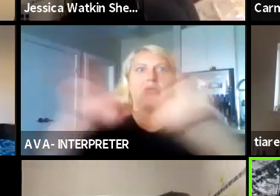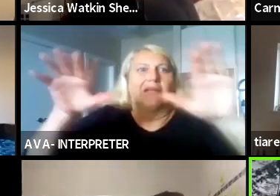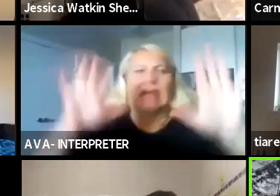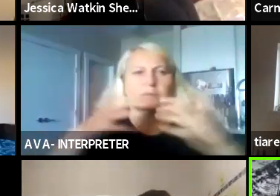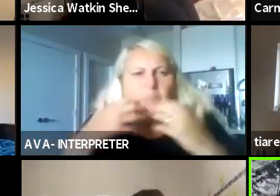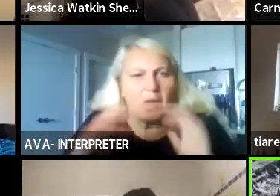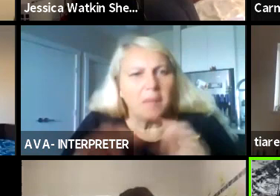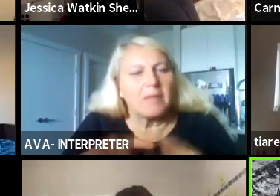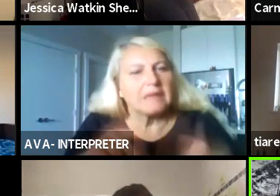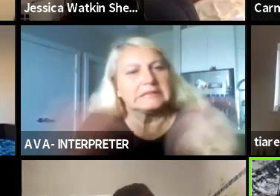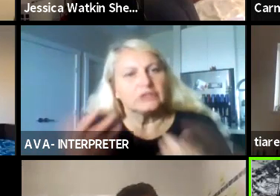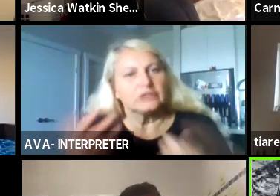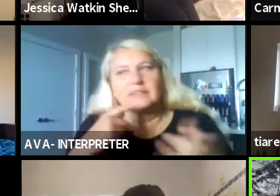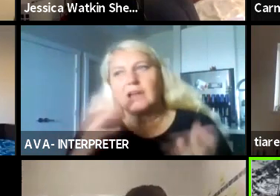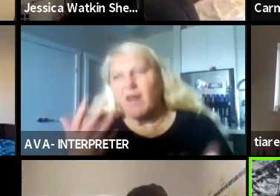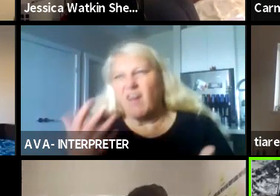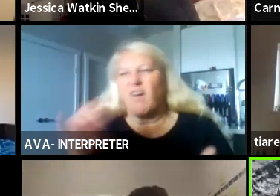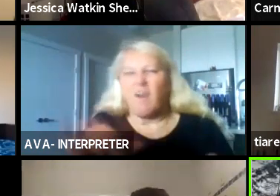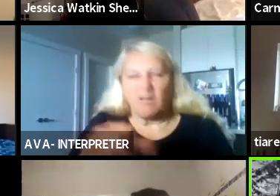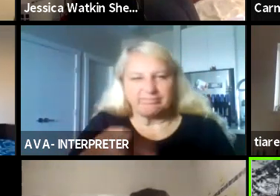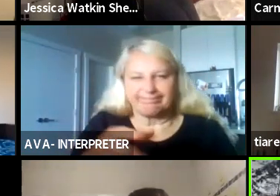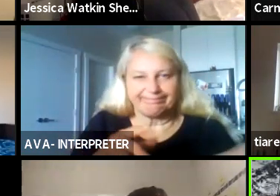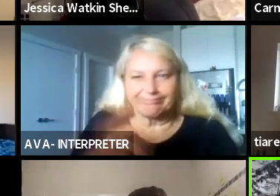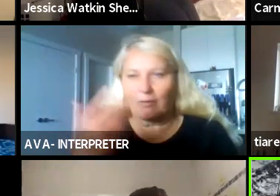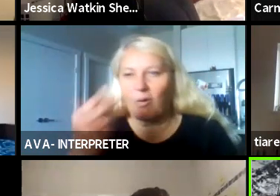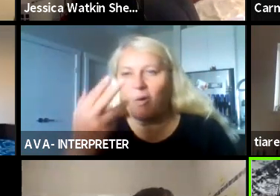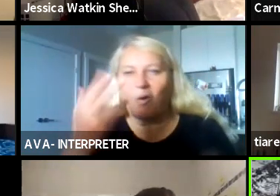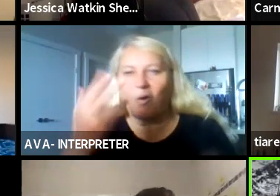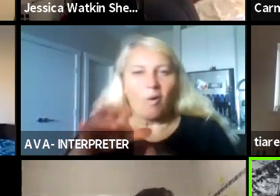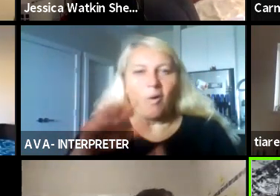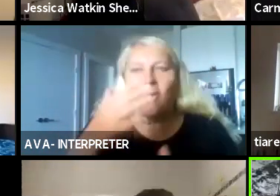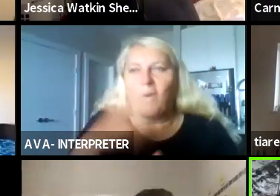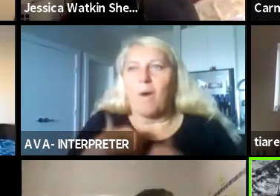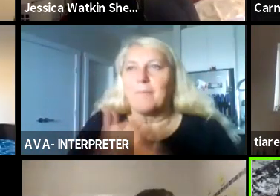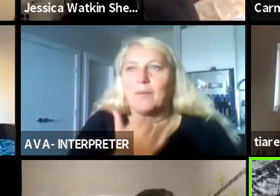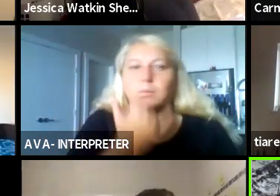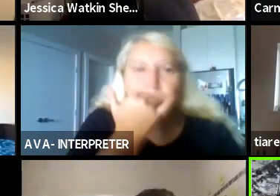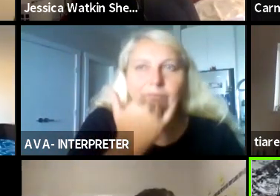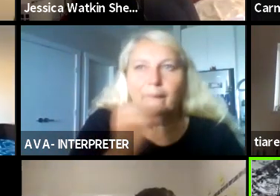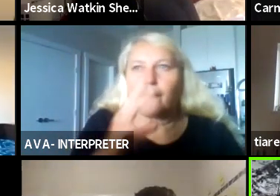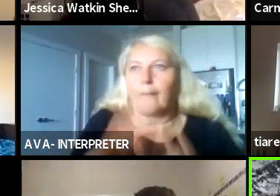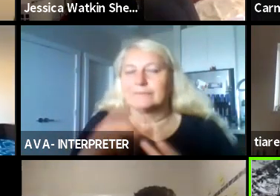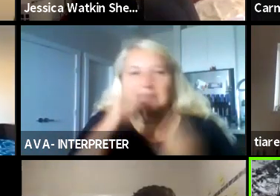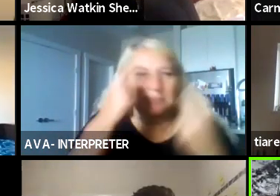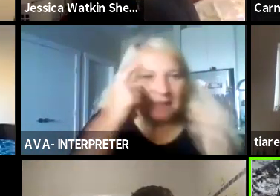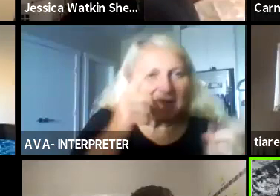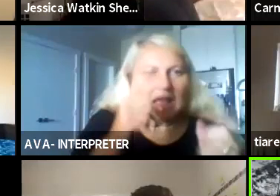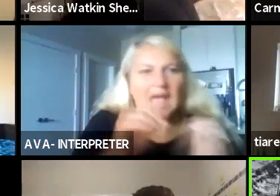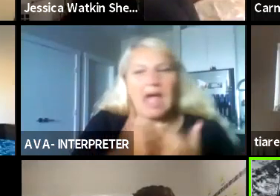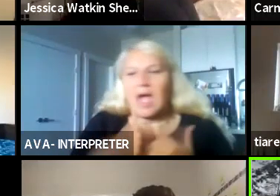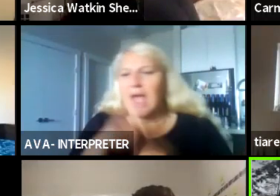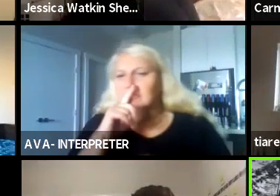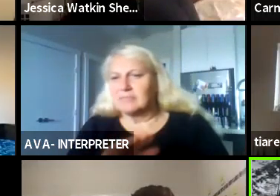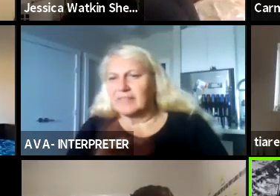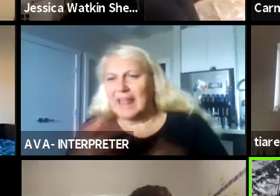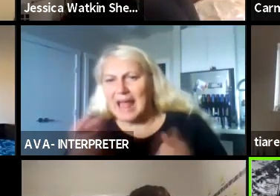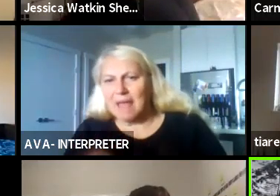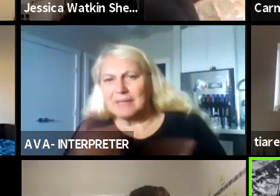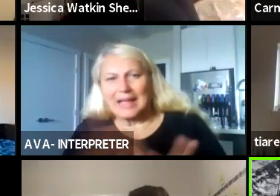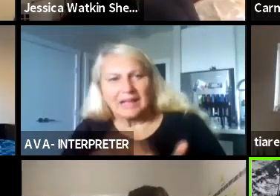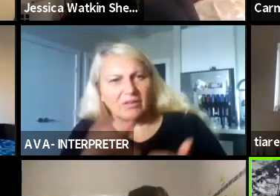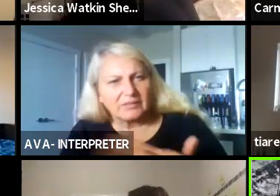or like, how can I go forward in ensuring that this doesn't happen again, or that kind